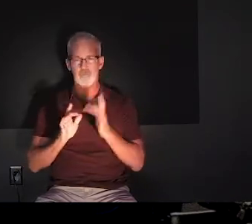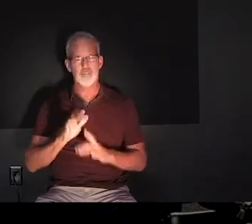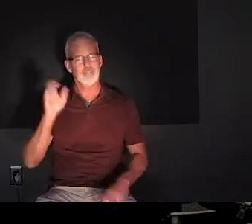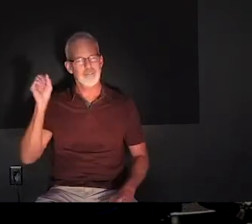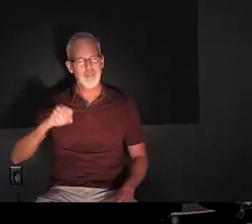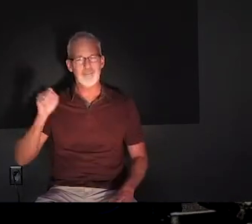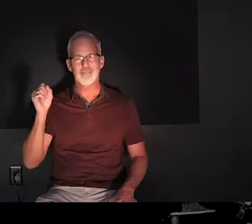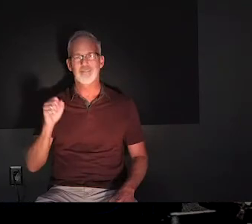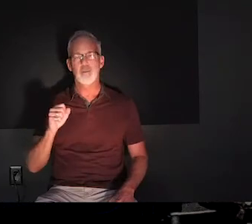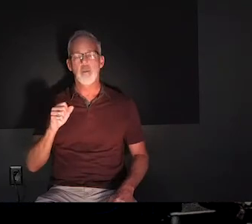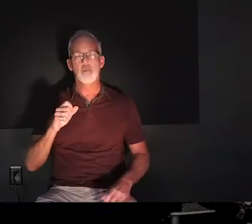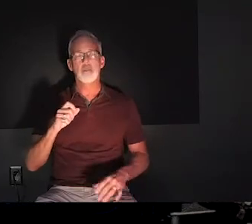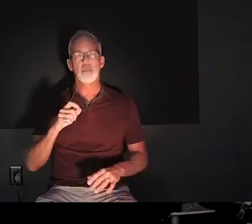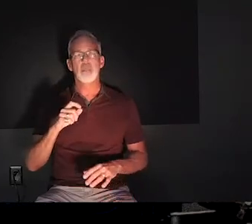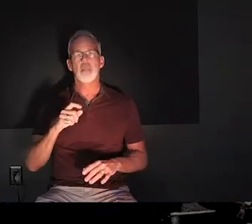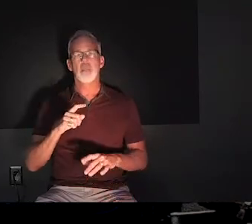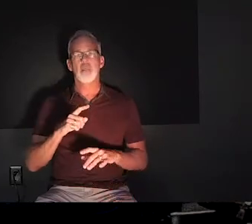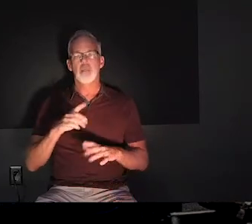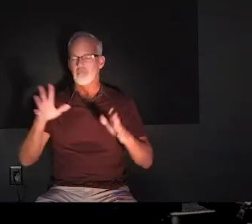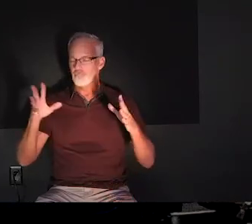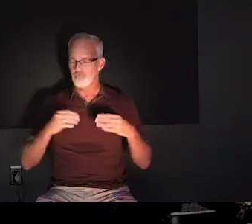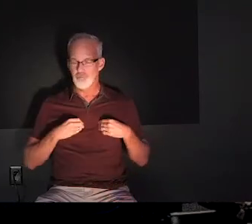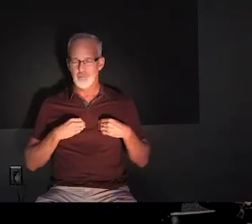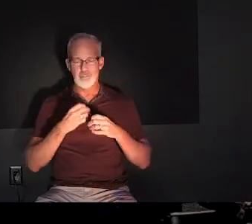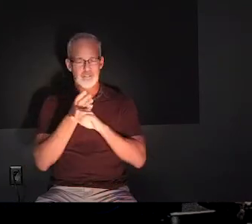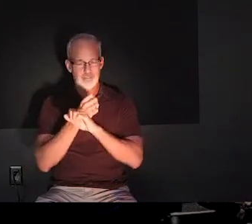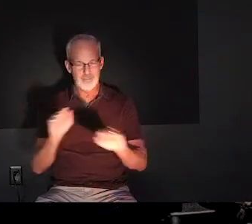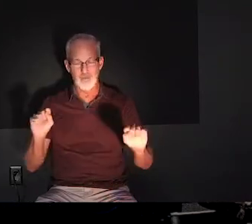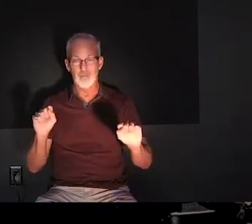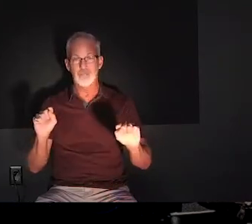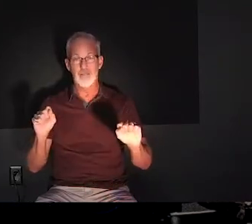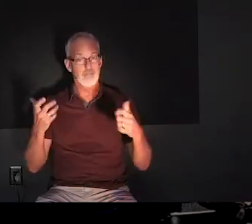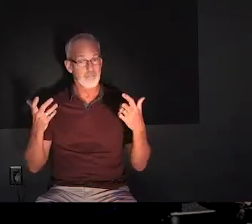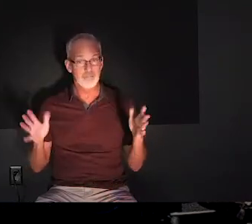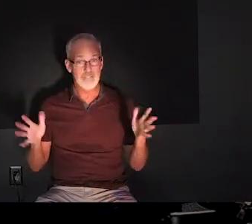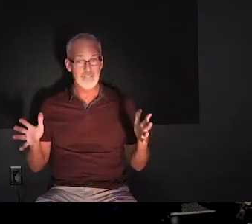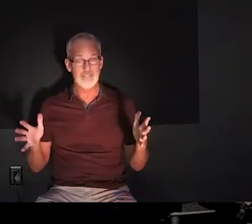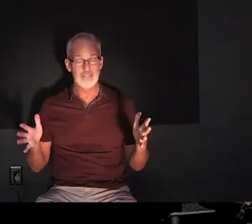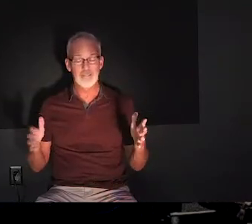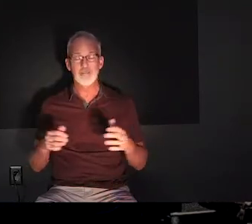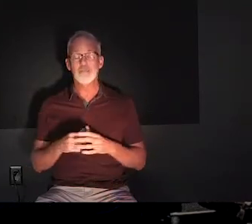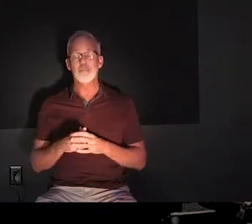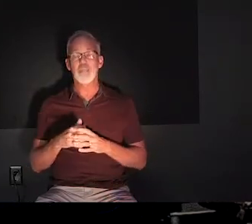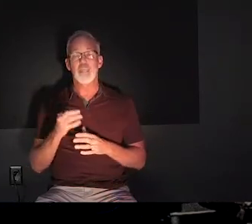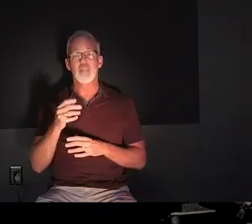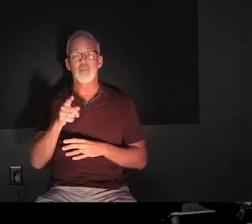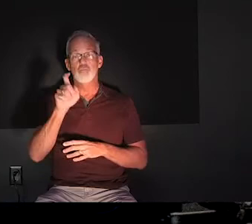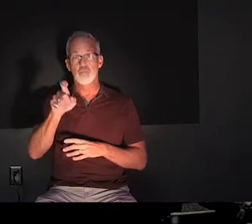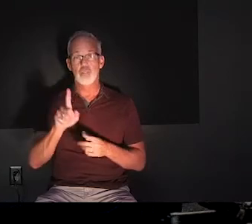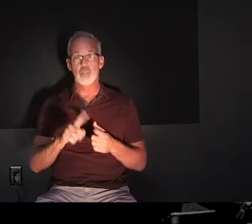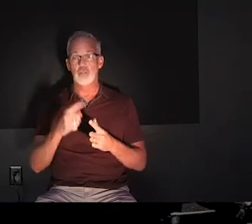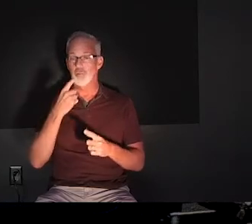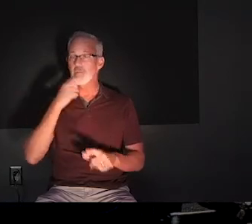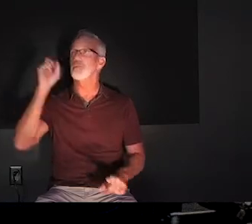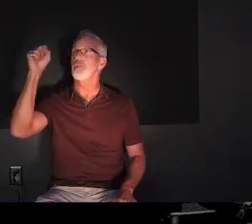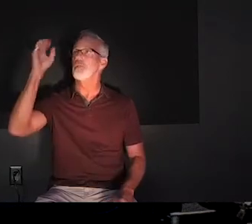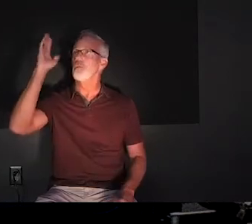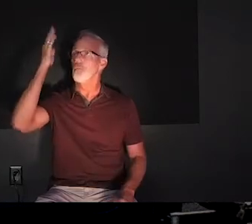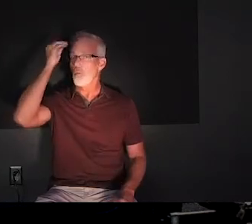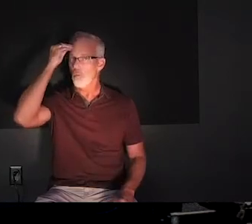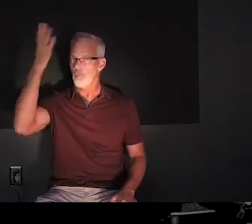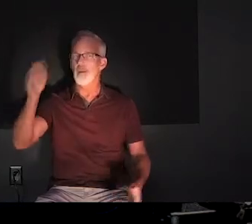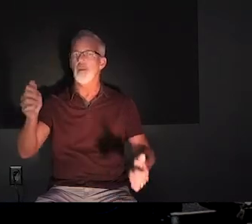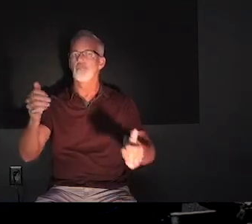Jesus Christ. And you have received the salvation, the forgiveness of God. And you need to put your yes on